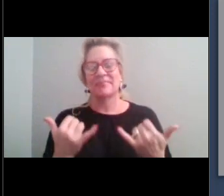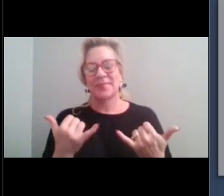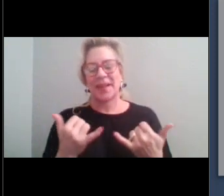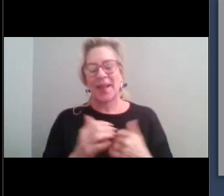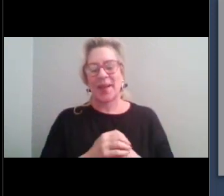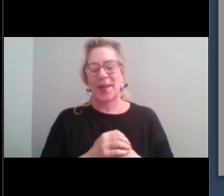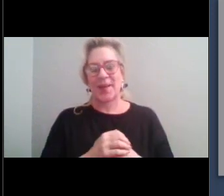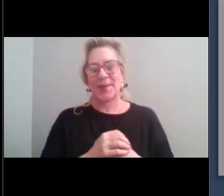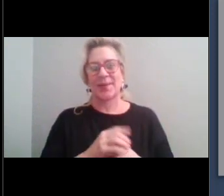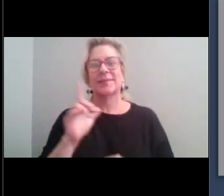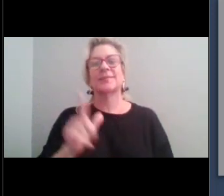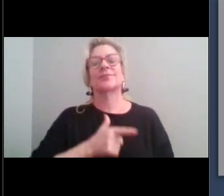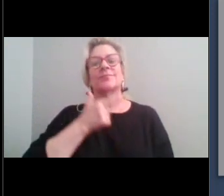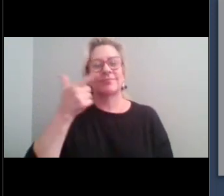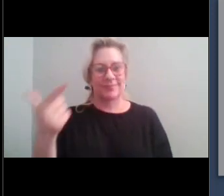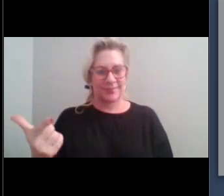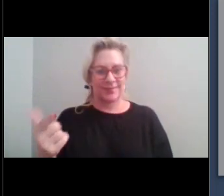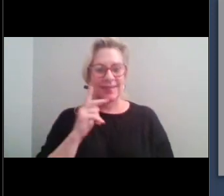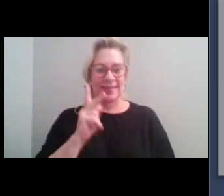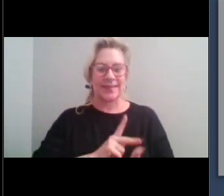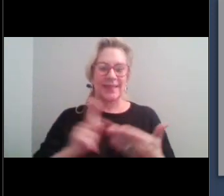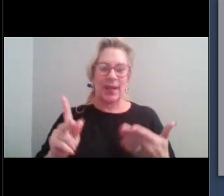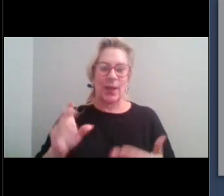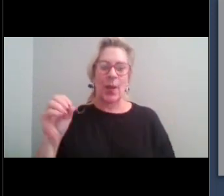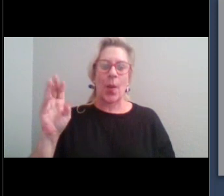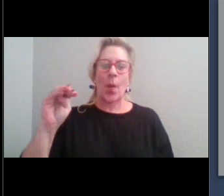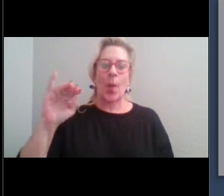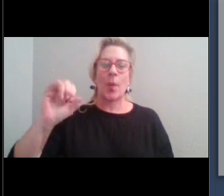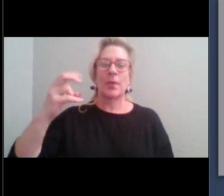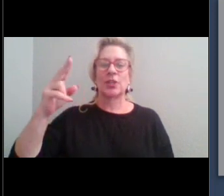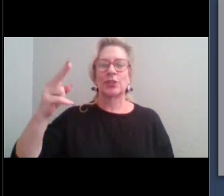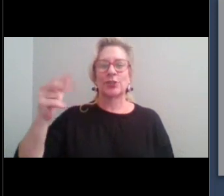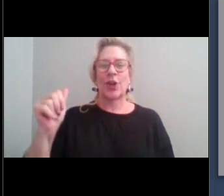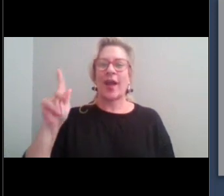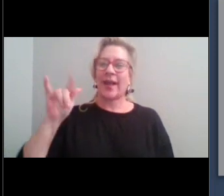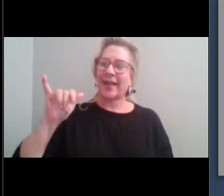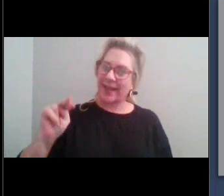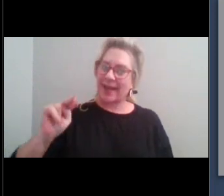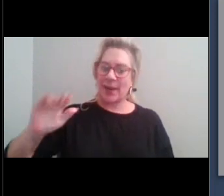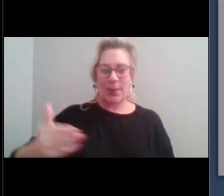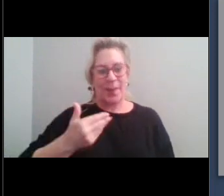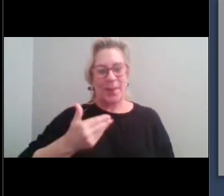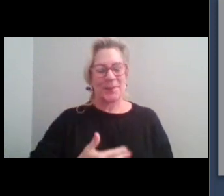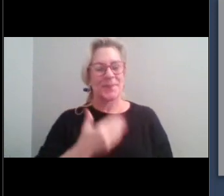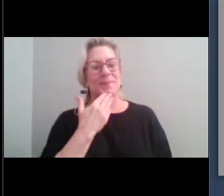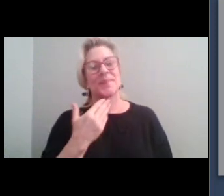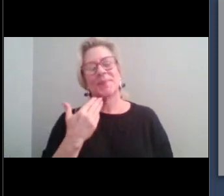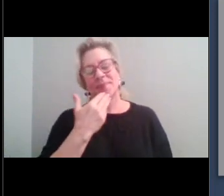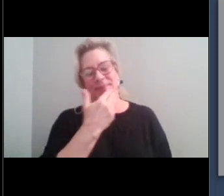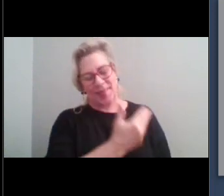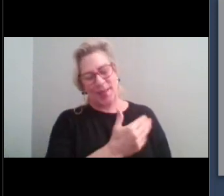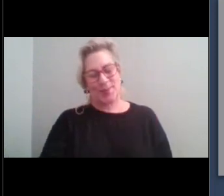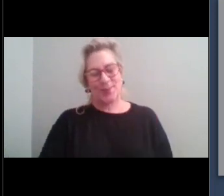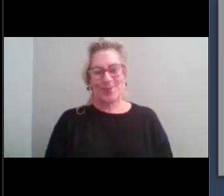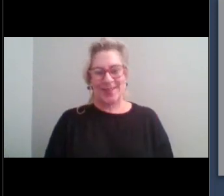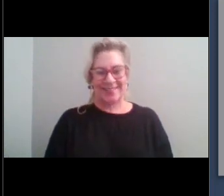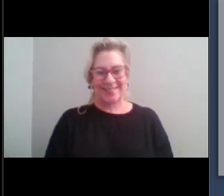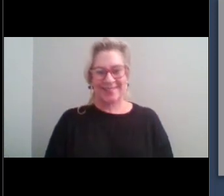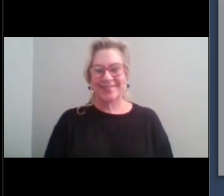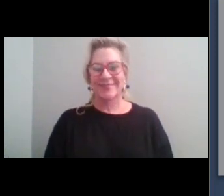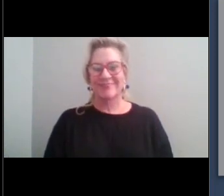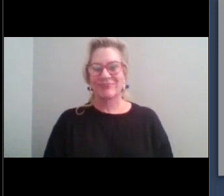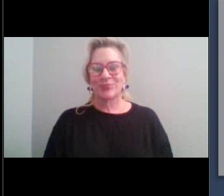we will turn it over to Secretary Omishakin. Welcome. Thank you, Chair Eager, for